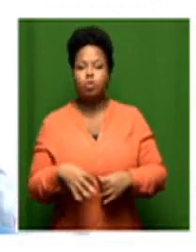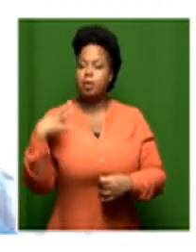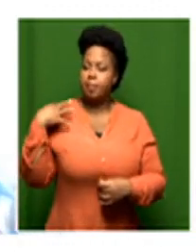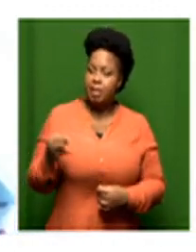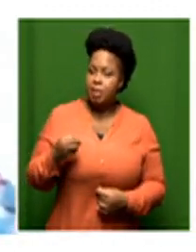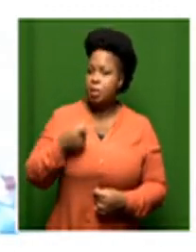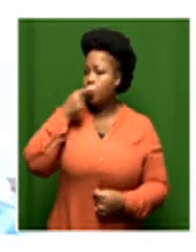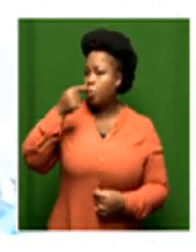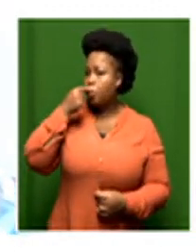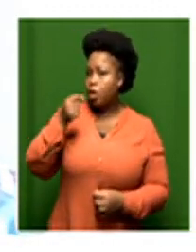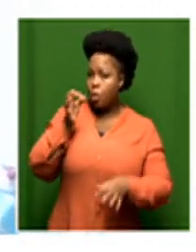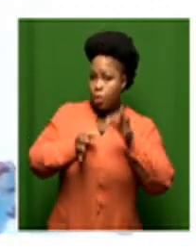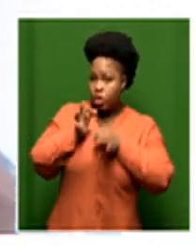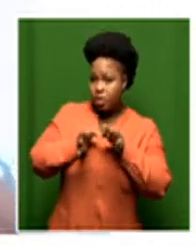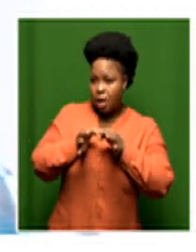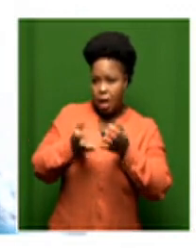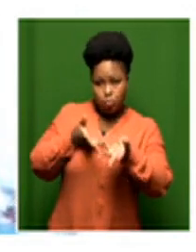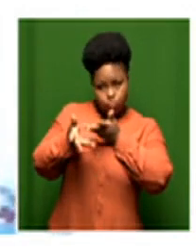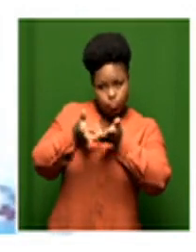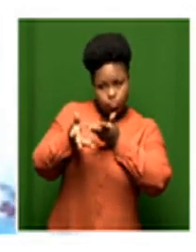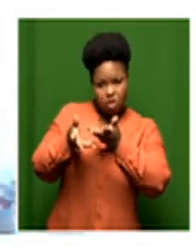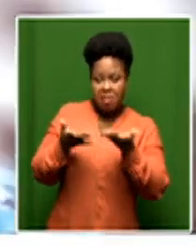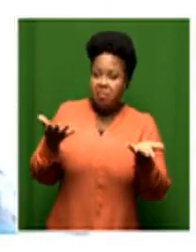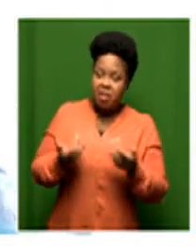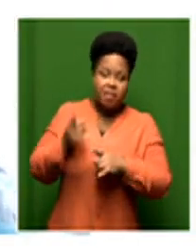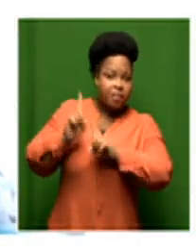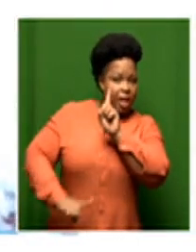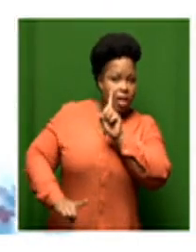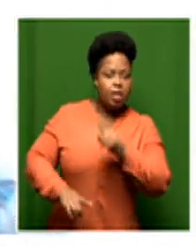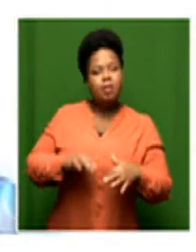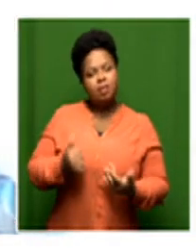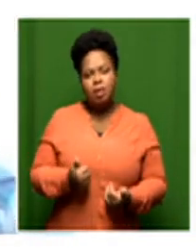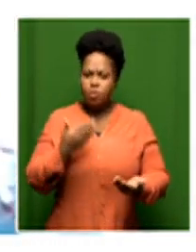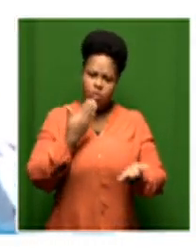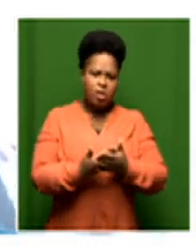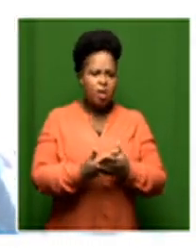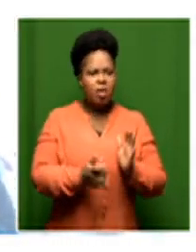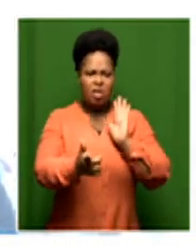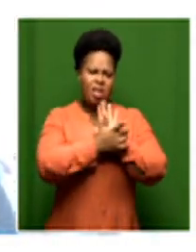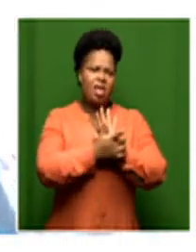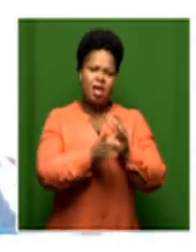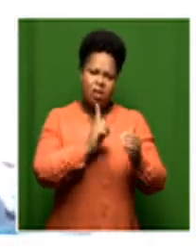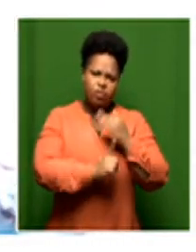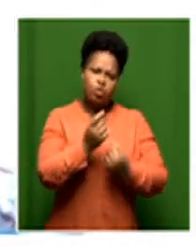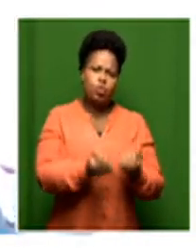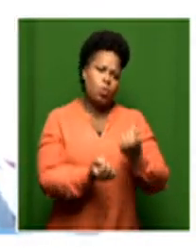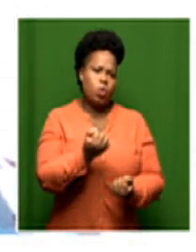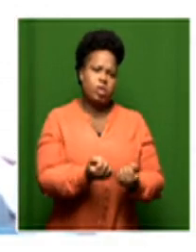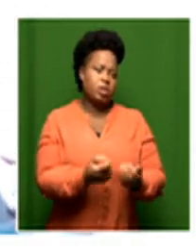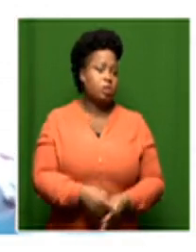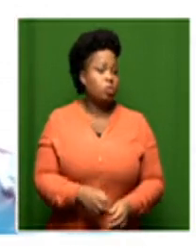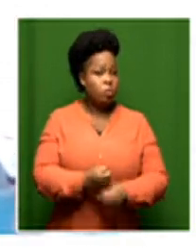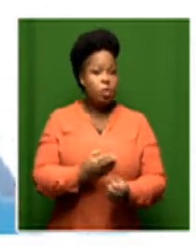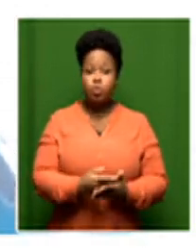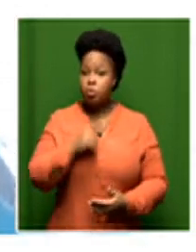minister, firstly, politically. If we are not winning, we'll opt even to a legal action to make sure